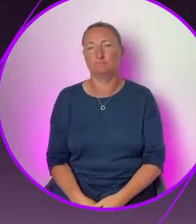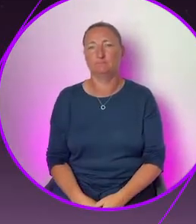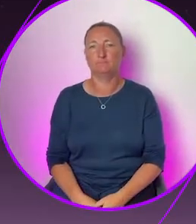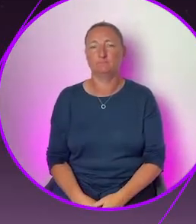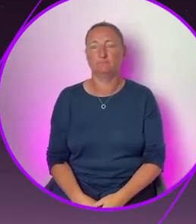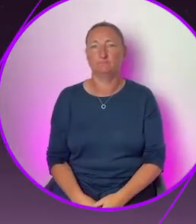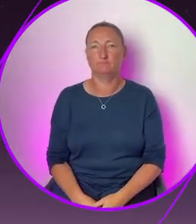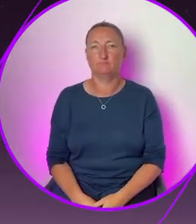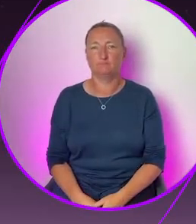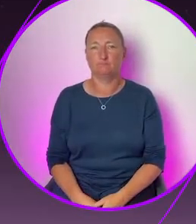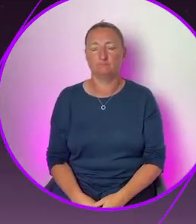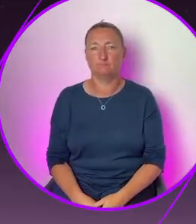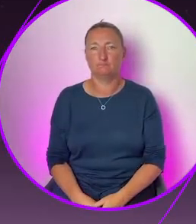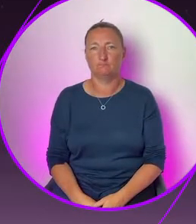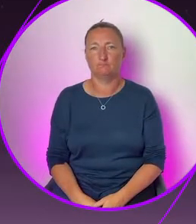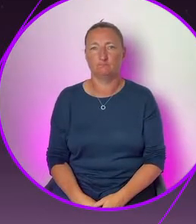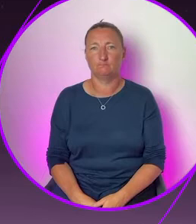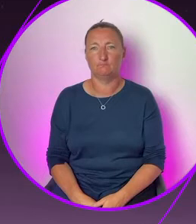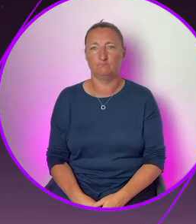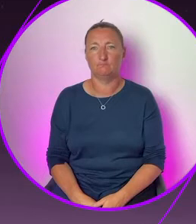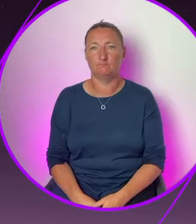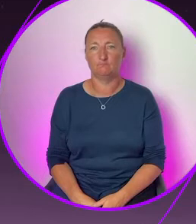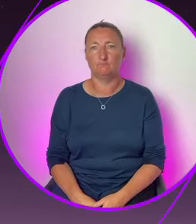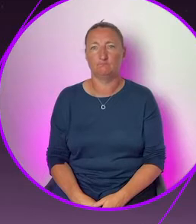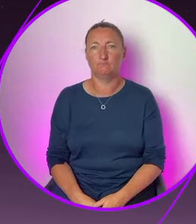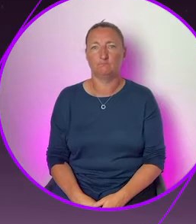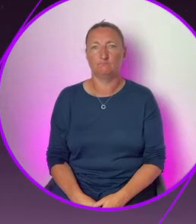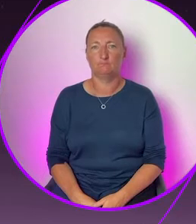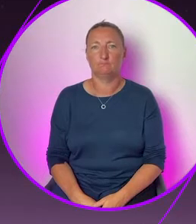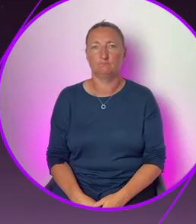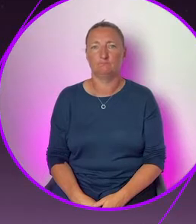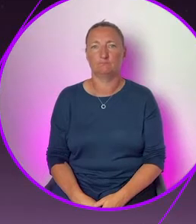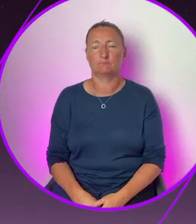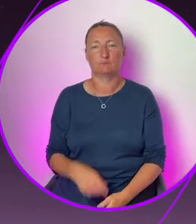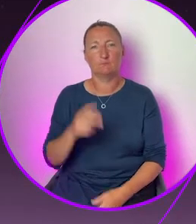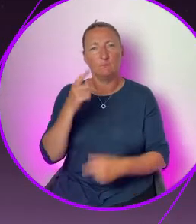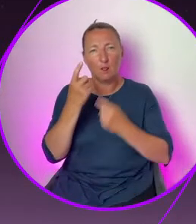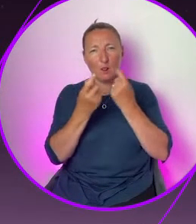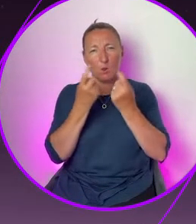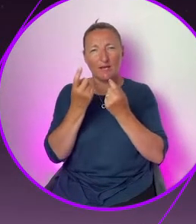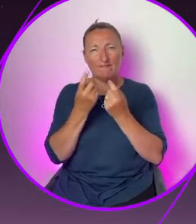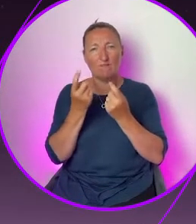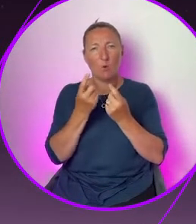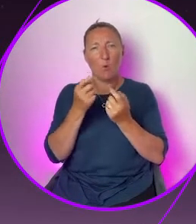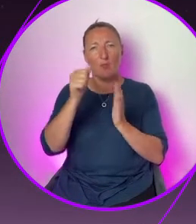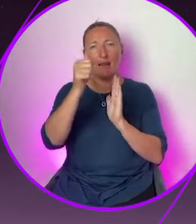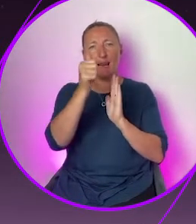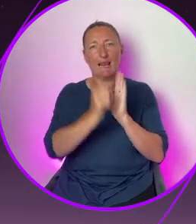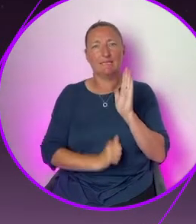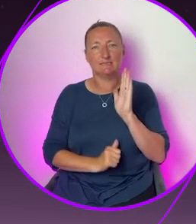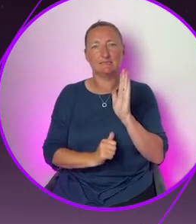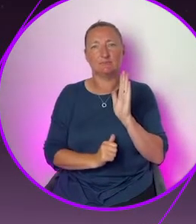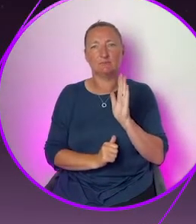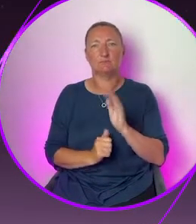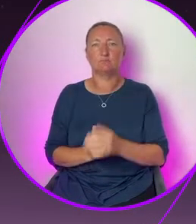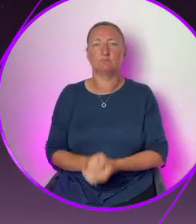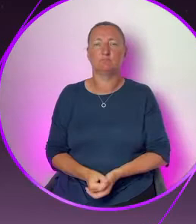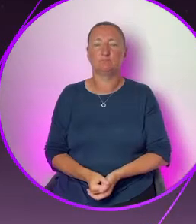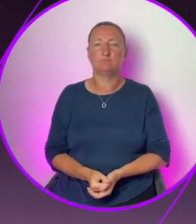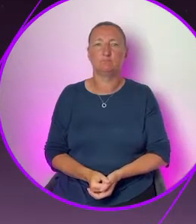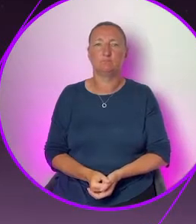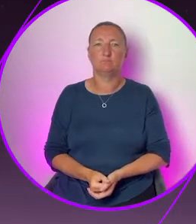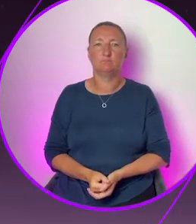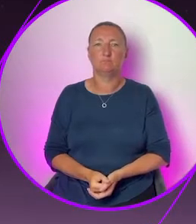model diagram. 29. Oh, it's not the diagram. No, it's the list. It's the list. It's the list.